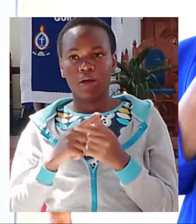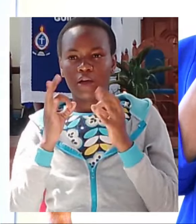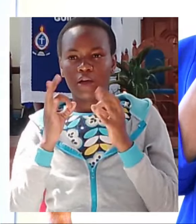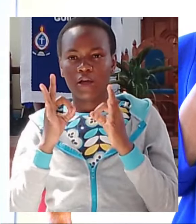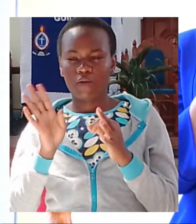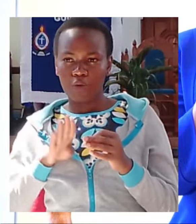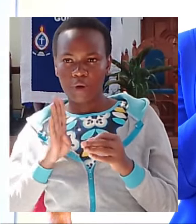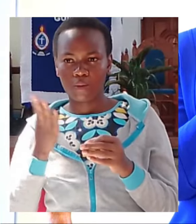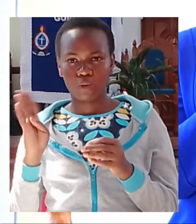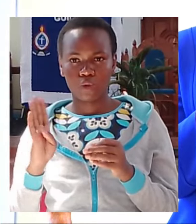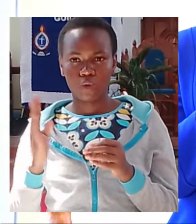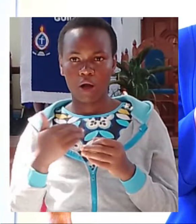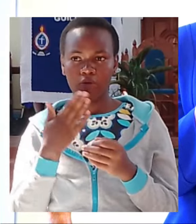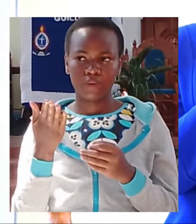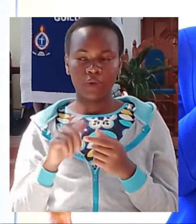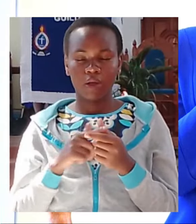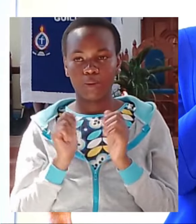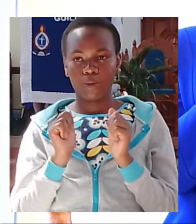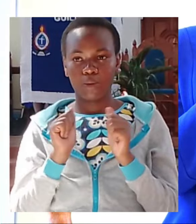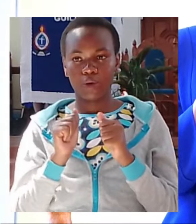dineno. Kavaeki atia.